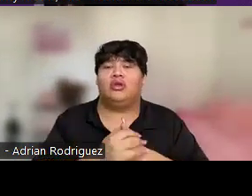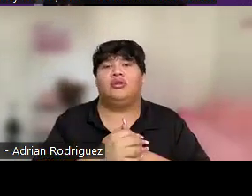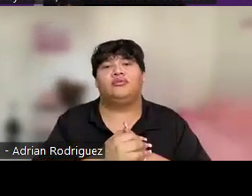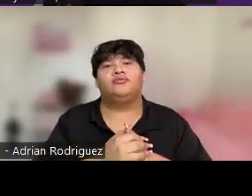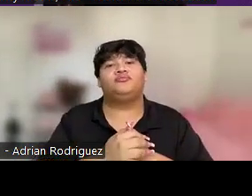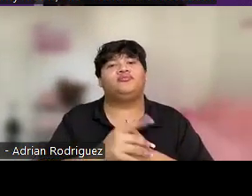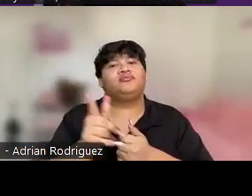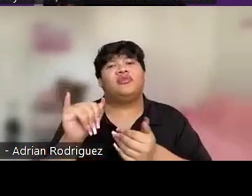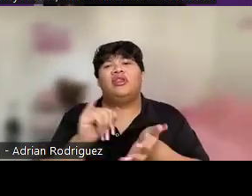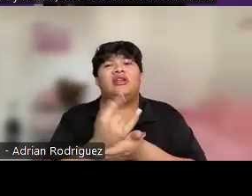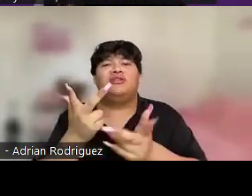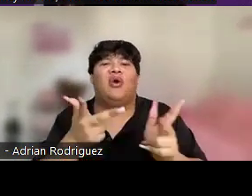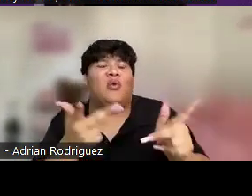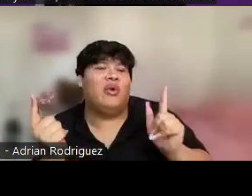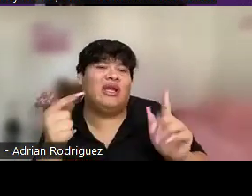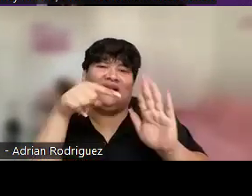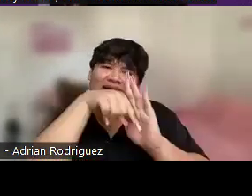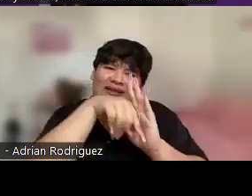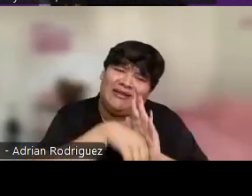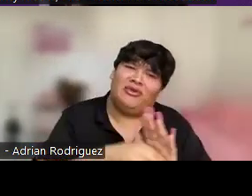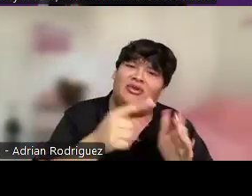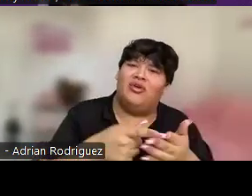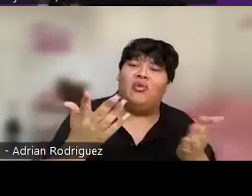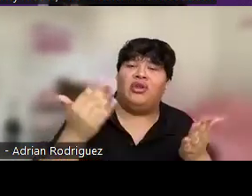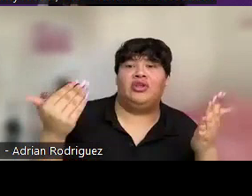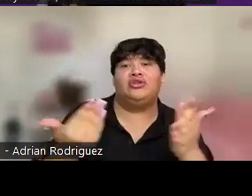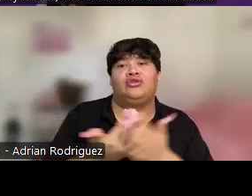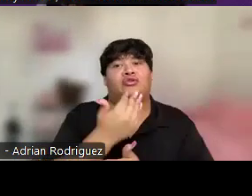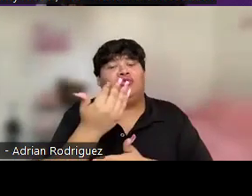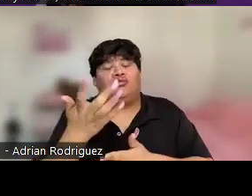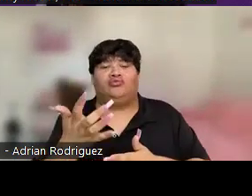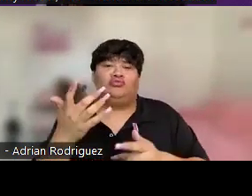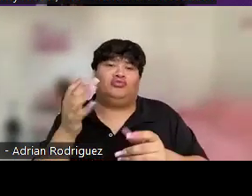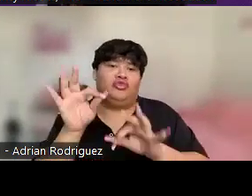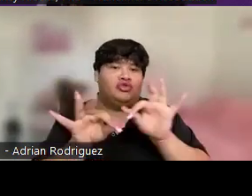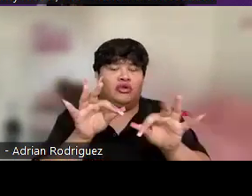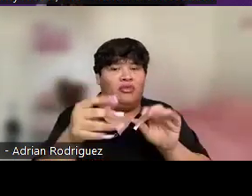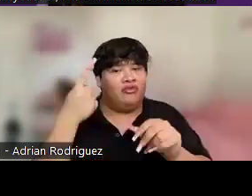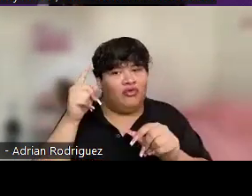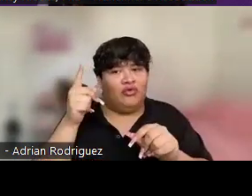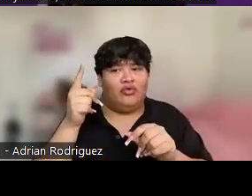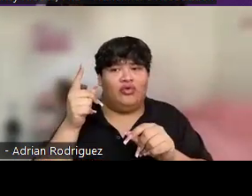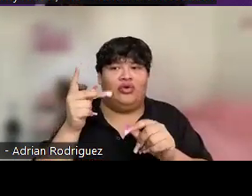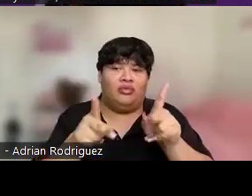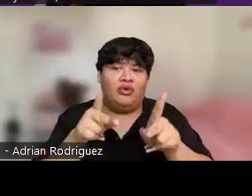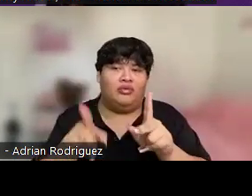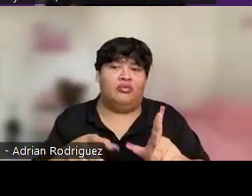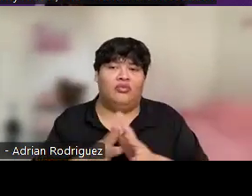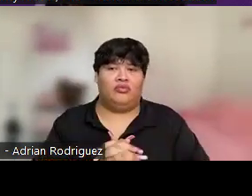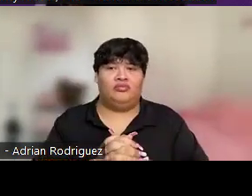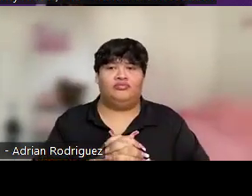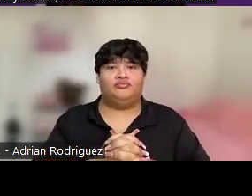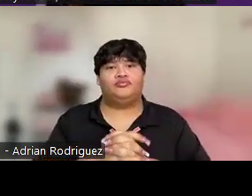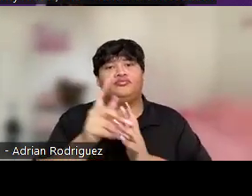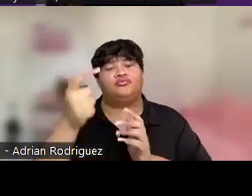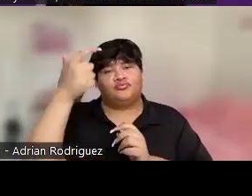This is just a quick deeper dive into this new phase of treatments. Again, both of these target one of the underlying